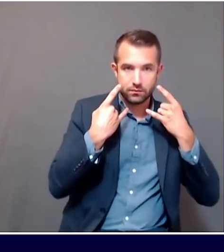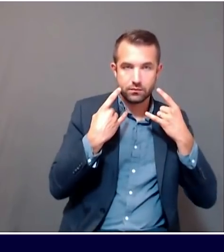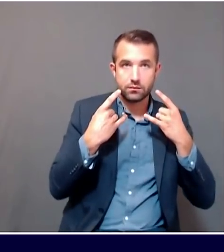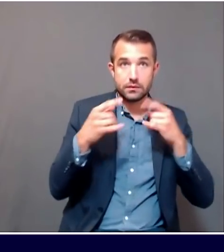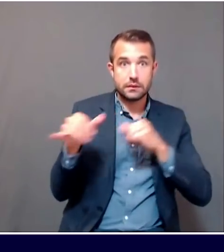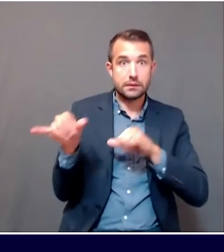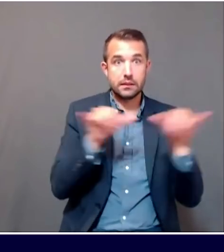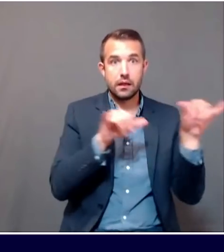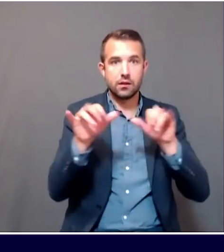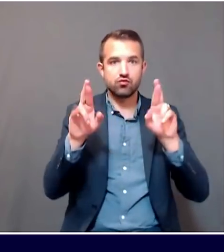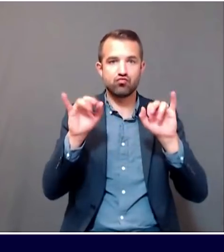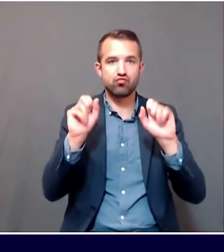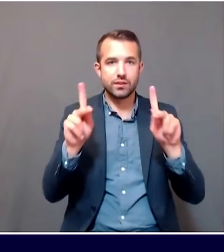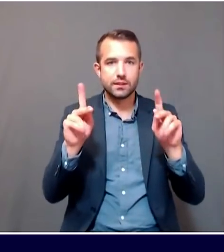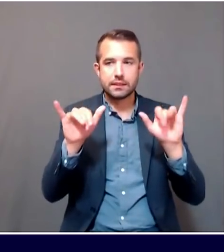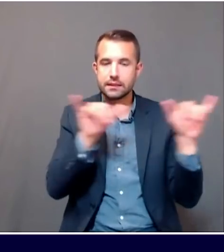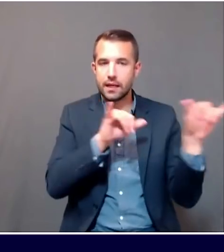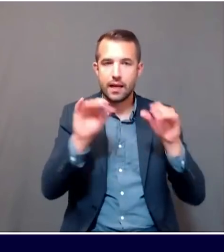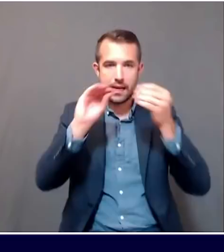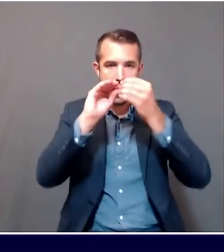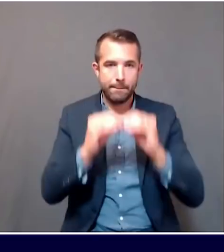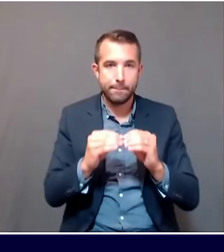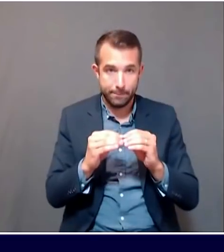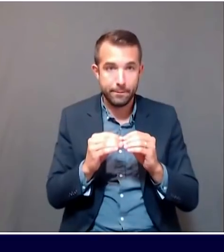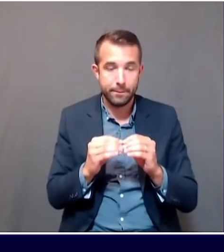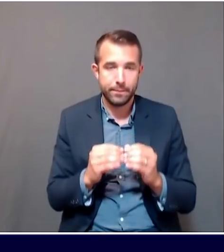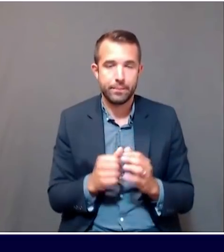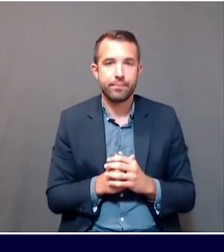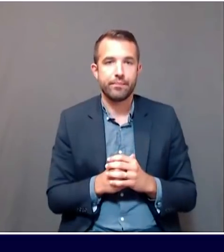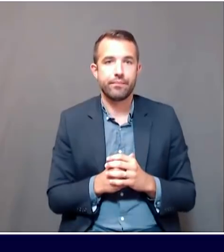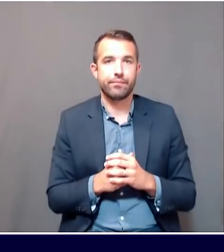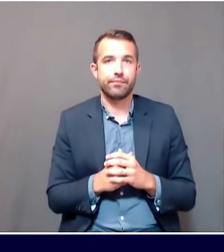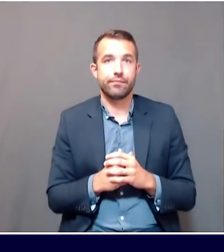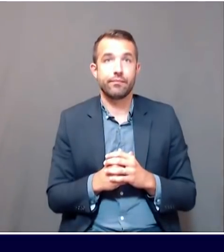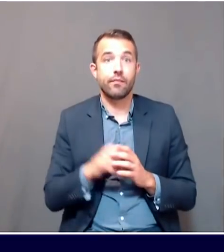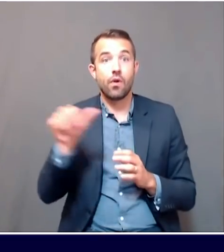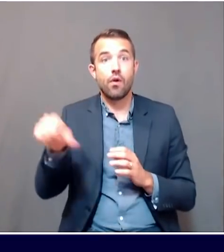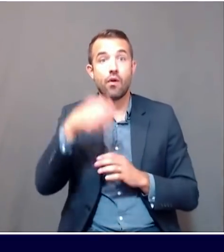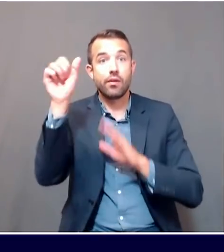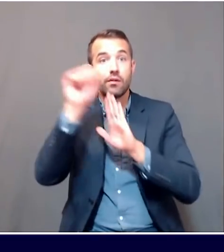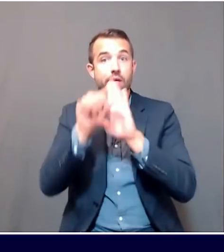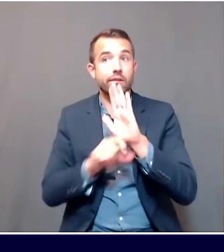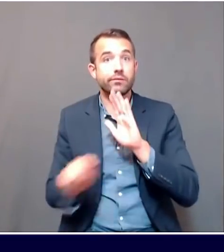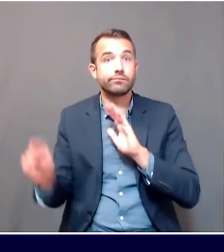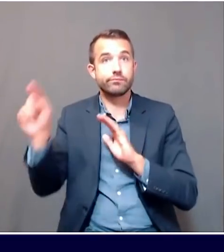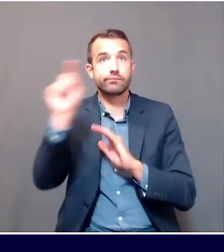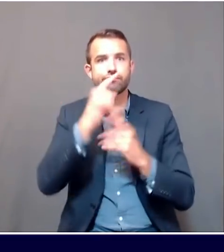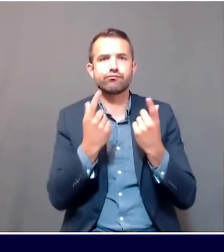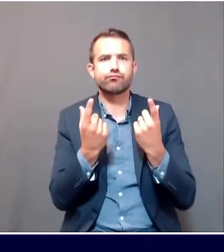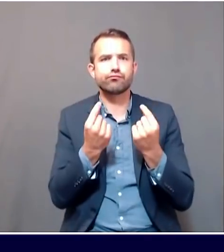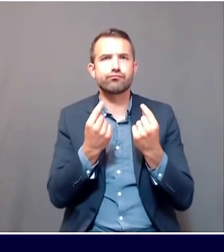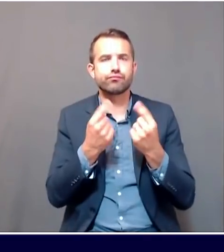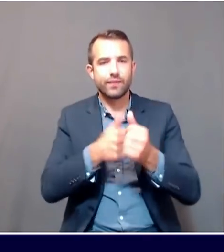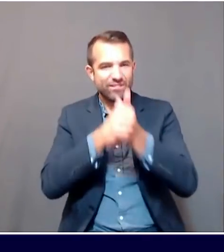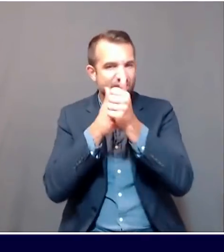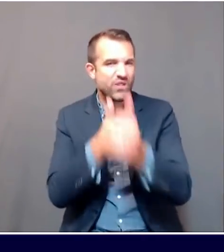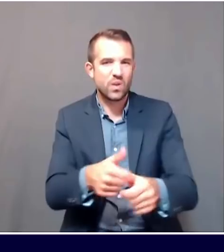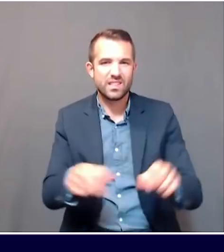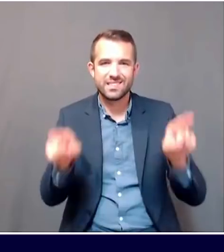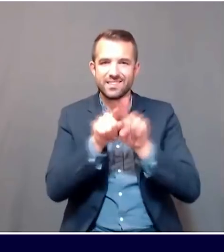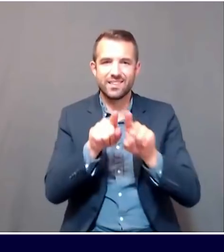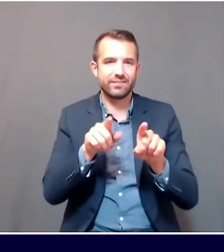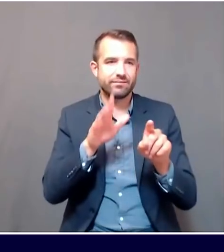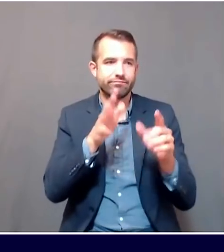have adopted based on the American Academy of Pediatricians analysis, when you compare that to the outbreak at the camp in